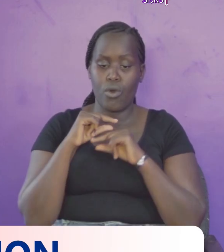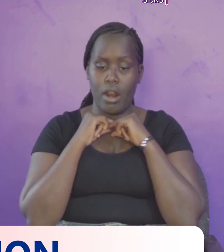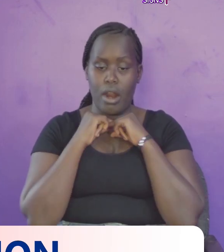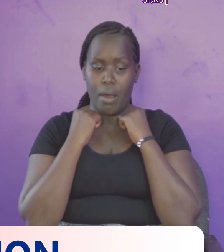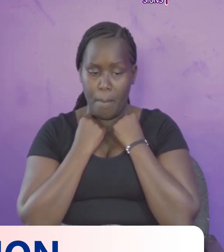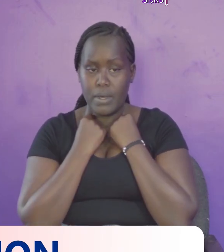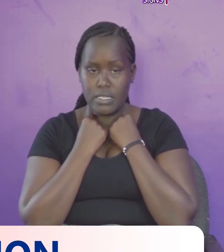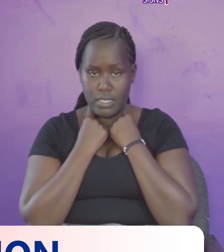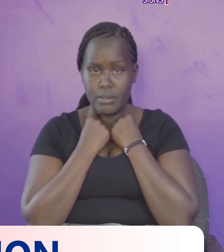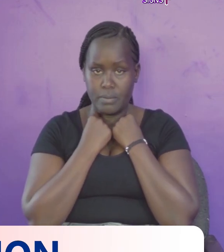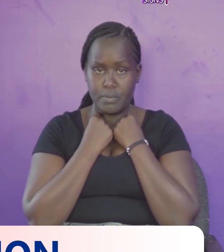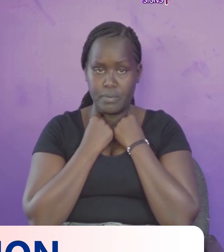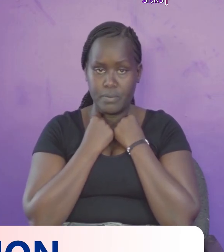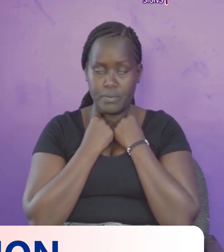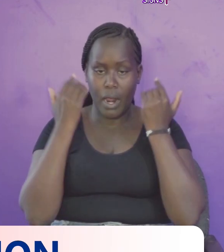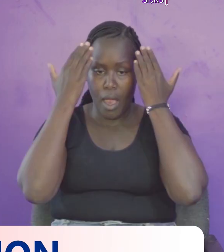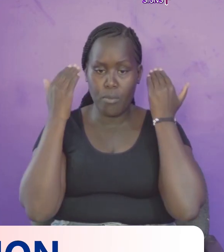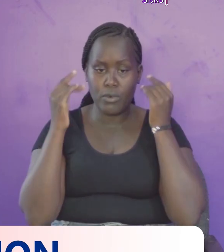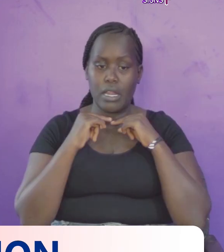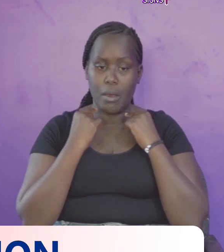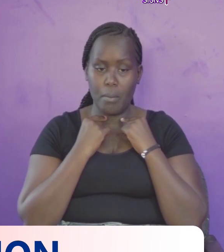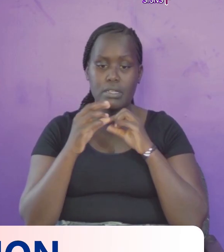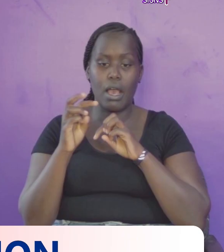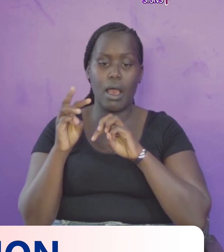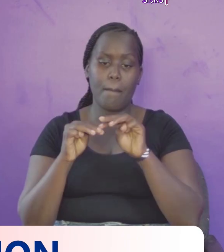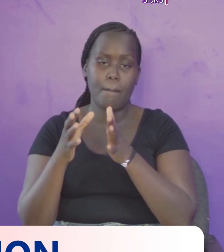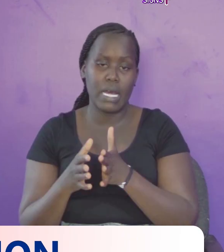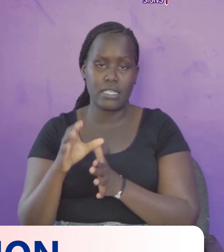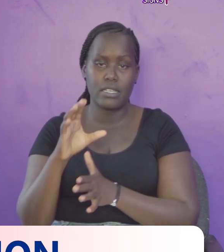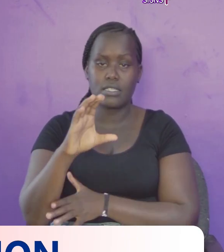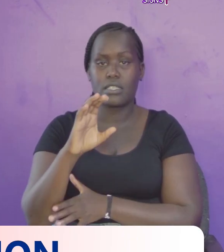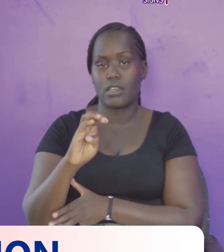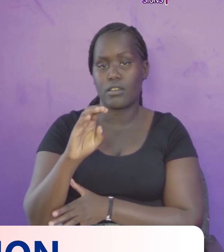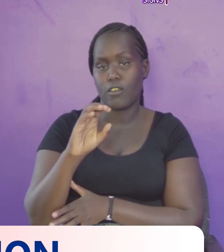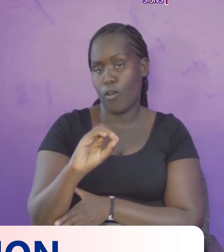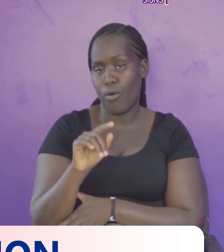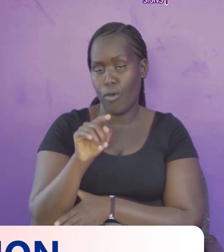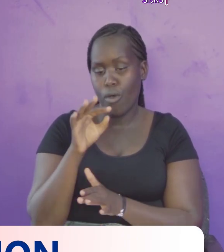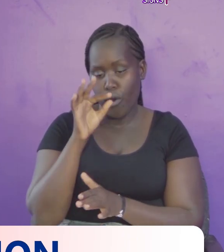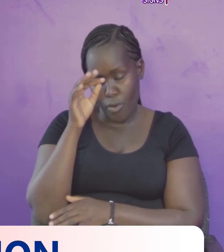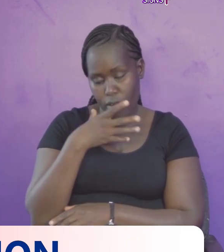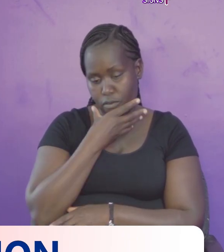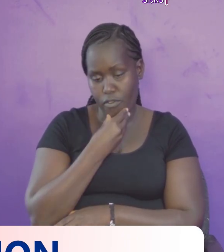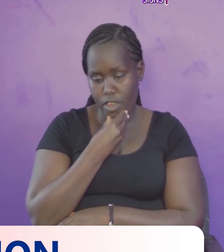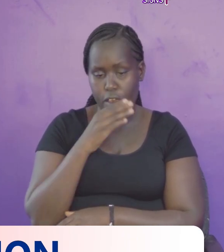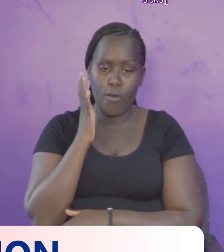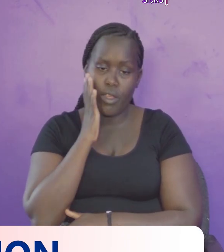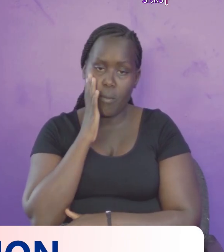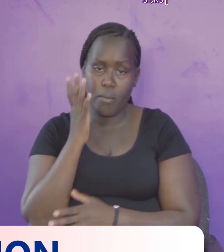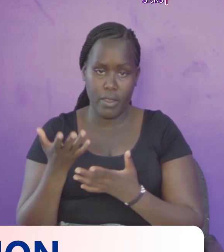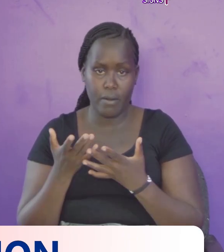are a sheikh, you are a manager somewhere, you are a CEO, you are a father or a mother. You are in charge